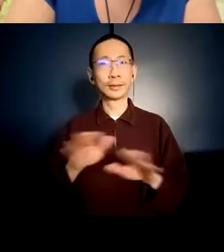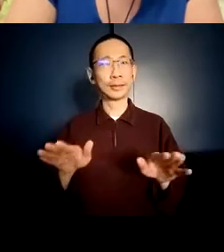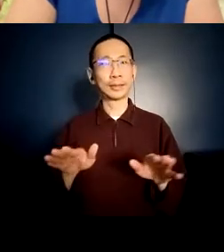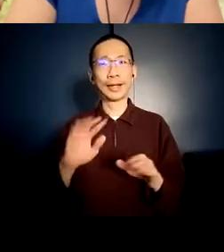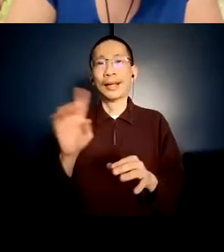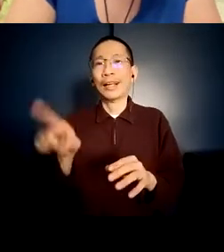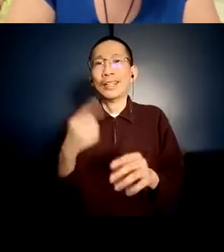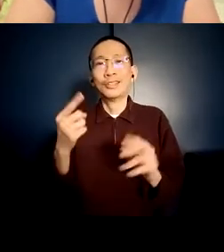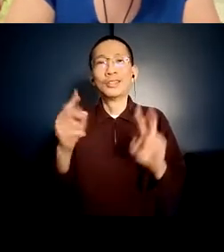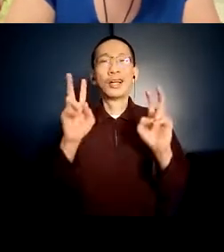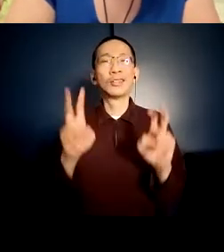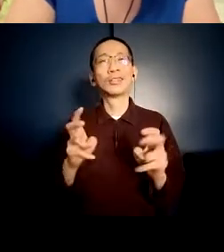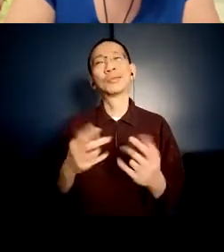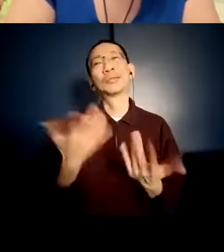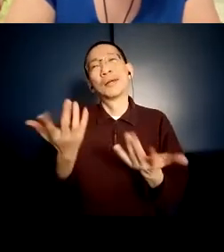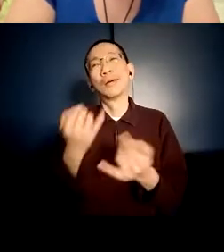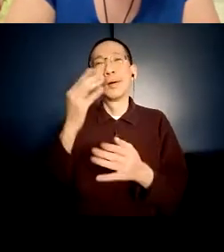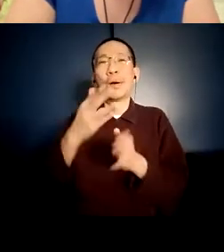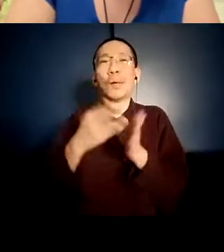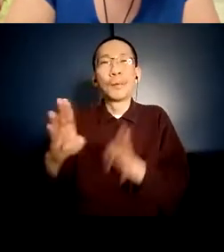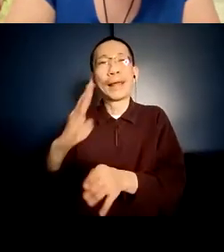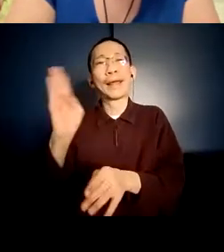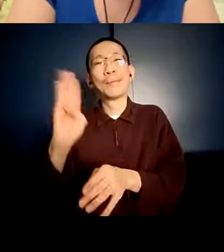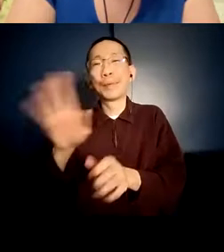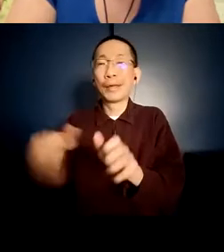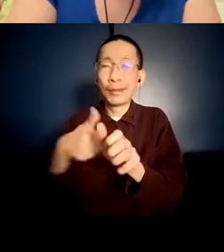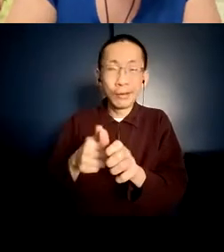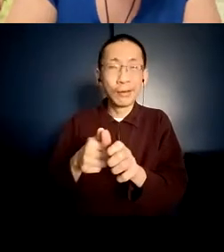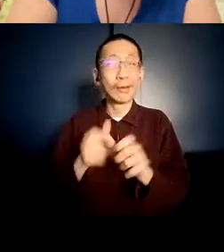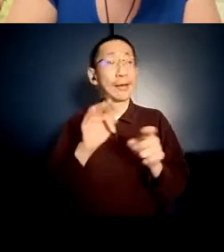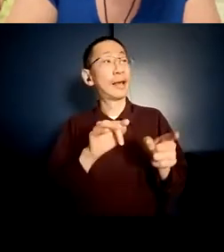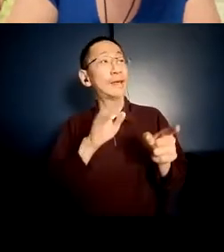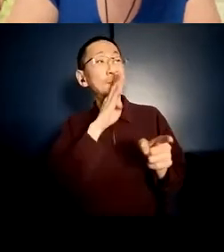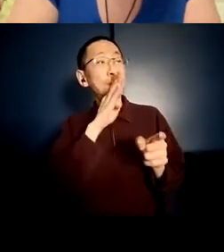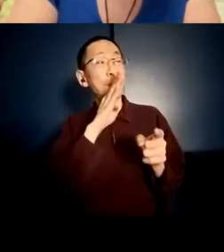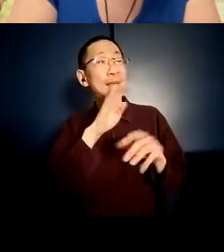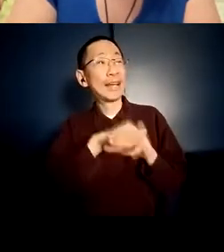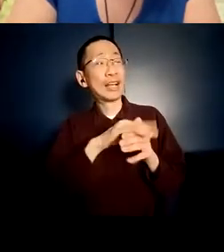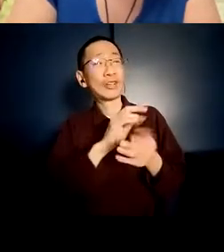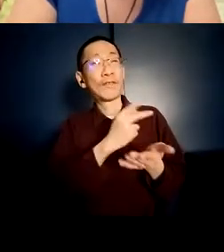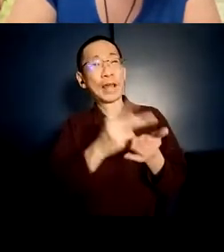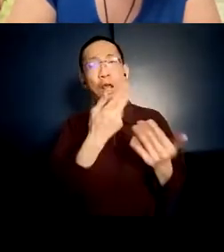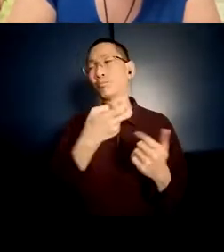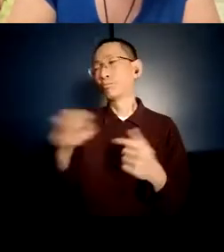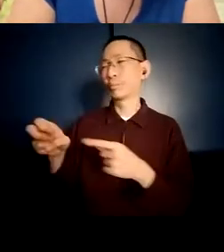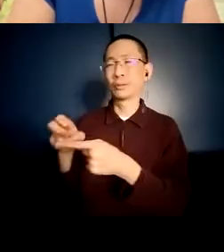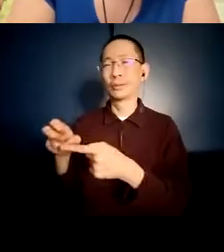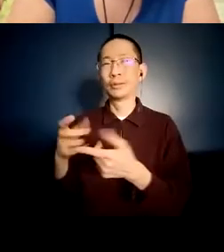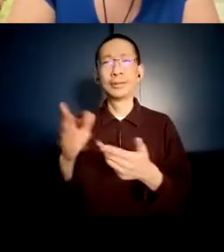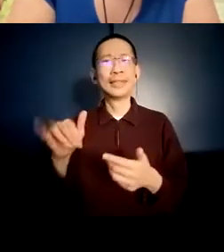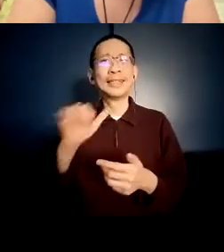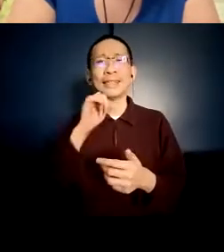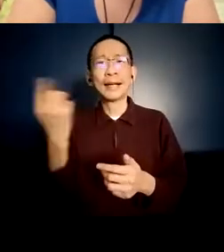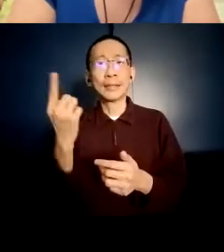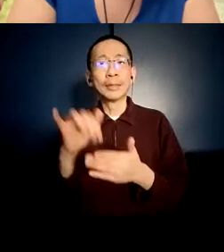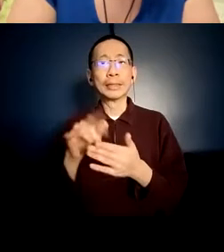just a fallback. It's not just something that you can do if spoken English doesn't work out. And it's not just something that